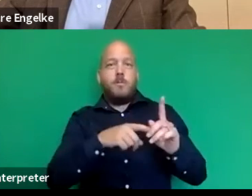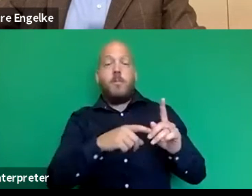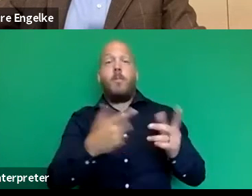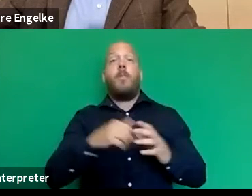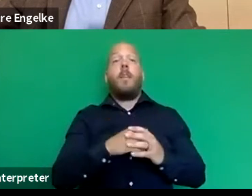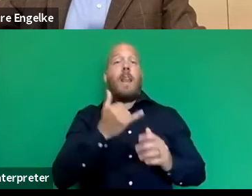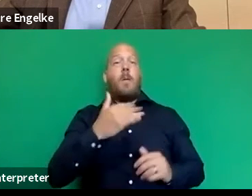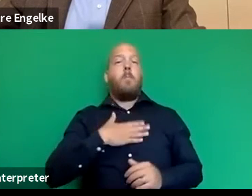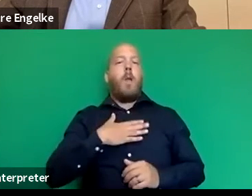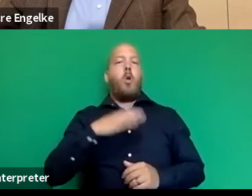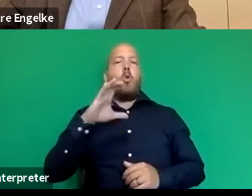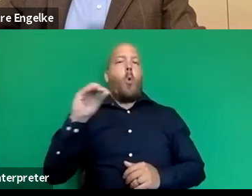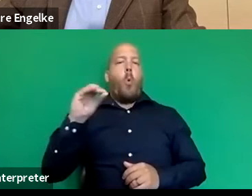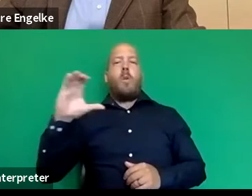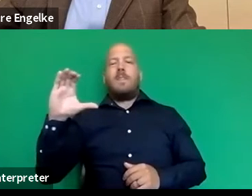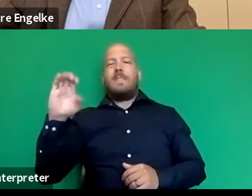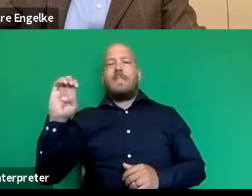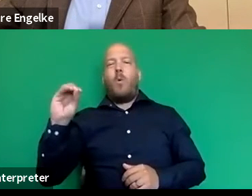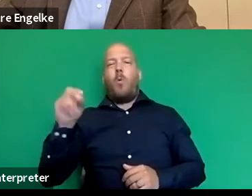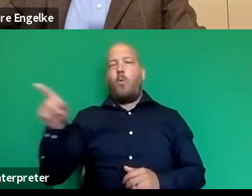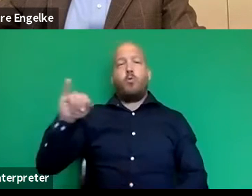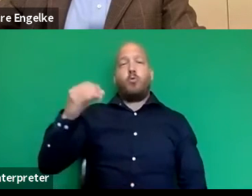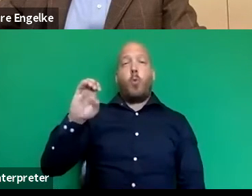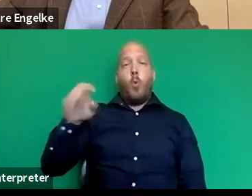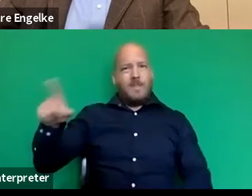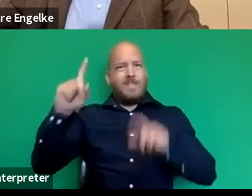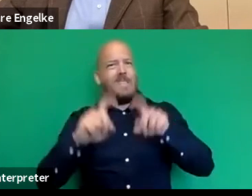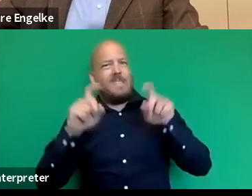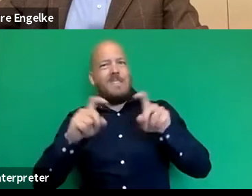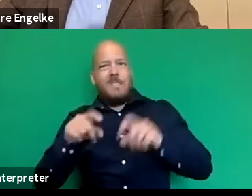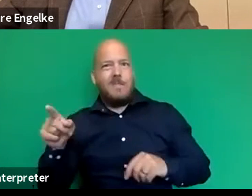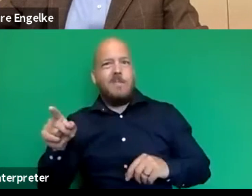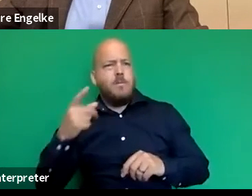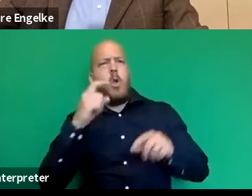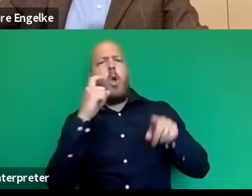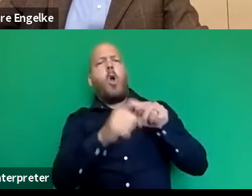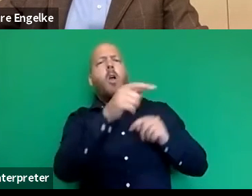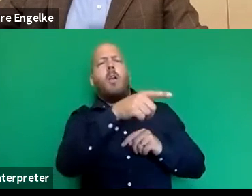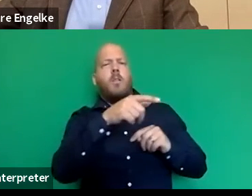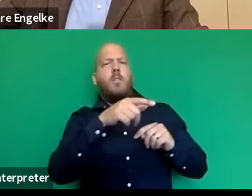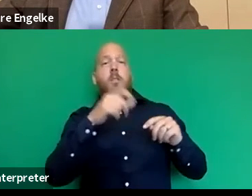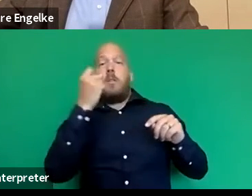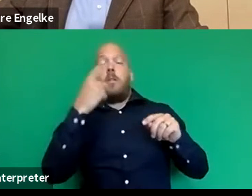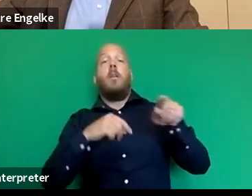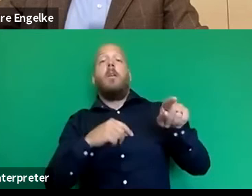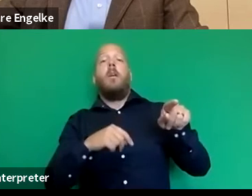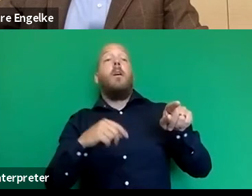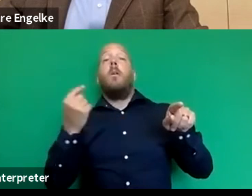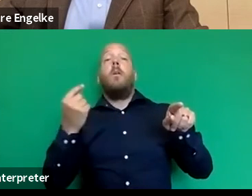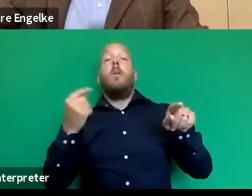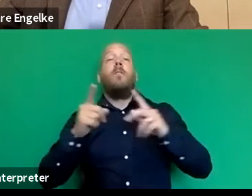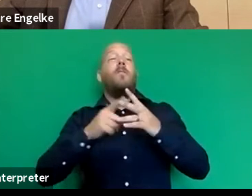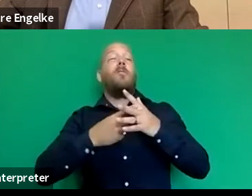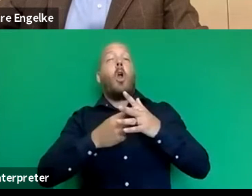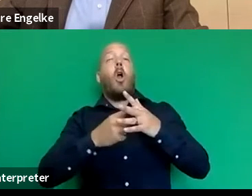made a call to an airline. The beginning part of the call was really great because it was a computerized system. Computers